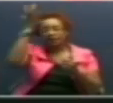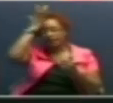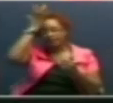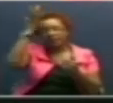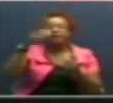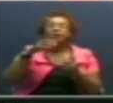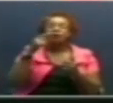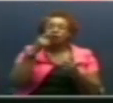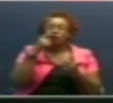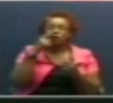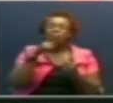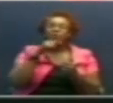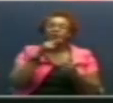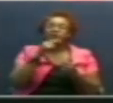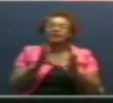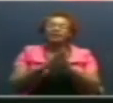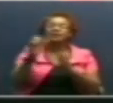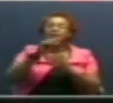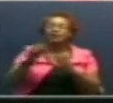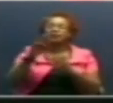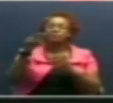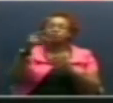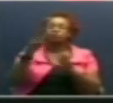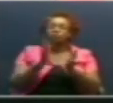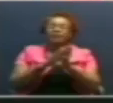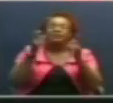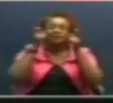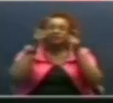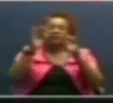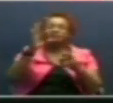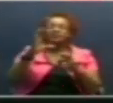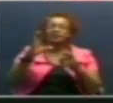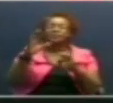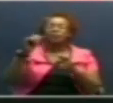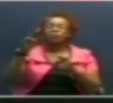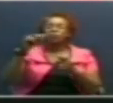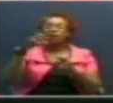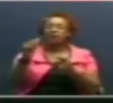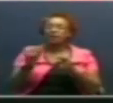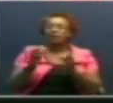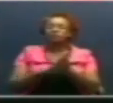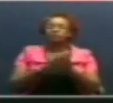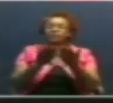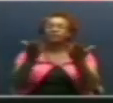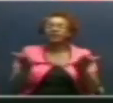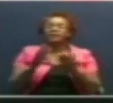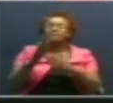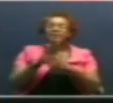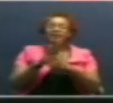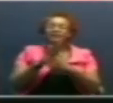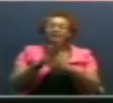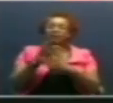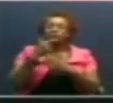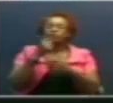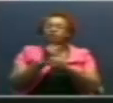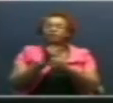Andrew Murunga and Sande Mutuku, as well as Tusker FC's forward Alan Wanga, to the accolade. The midfielder, who is playing